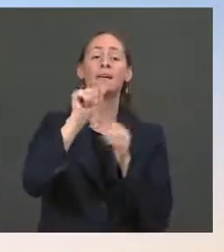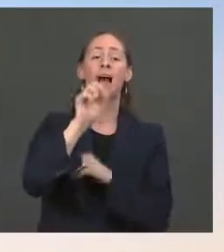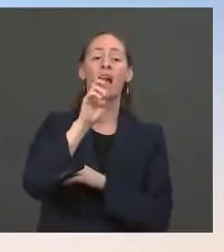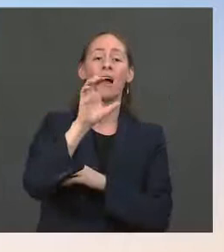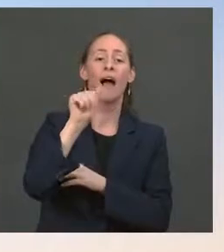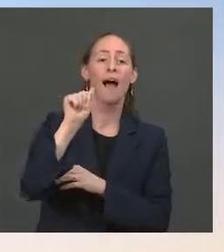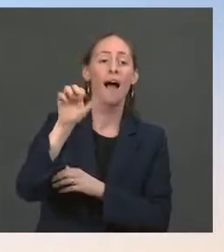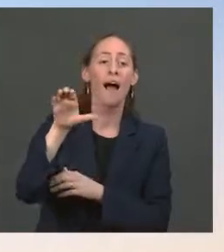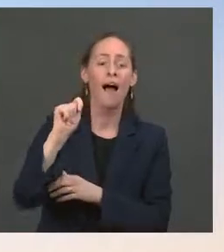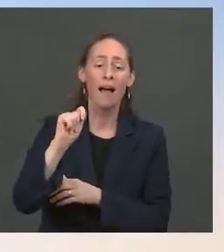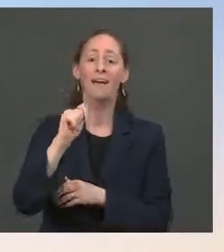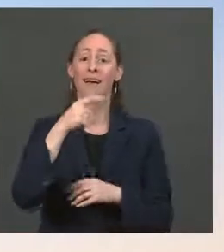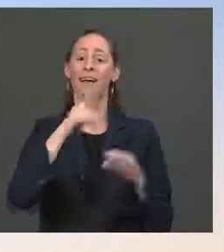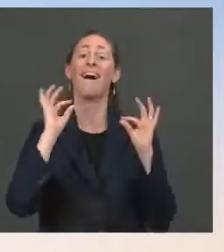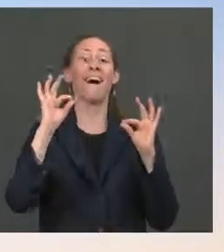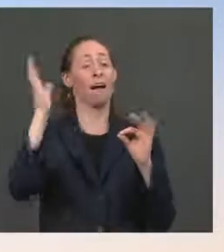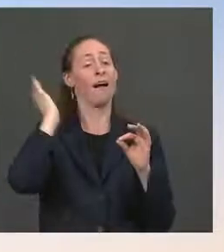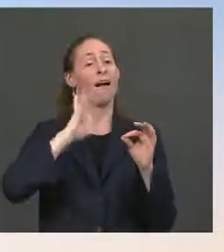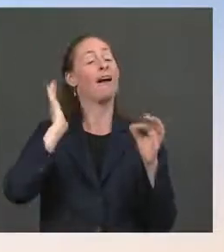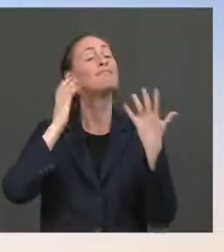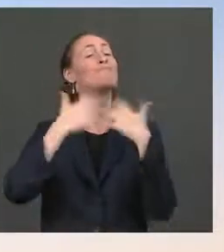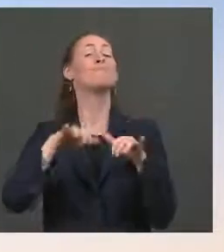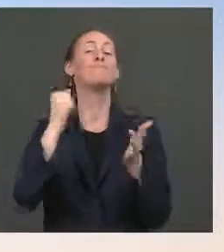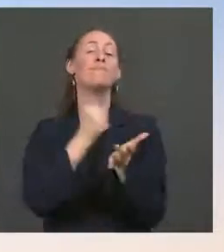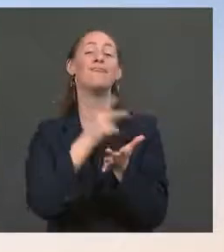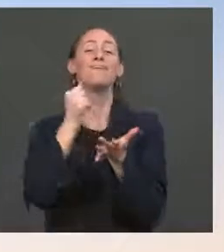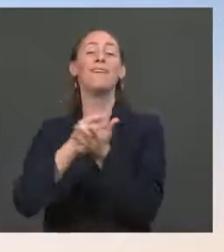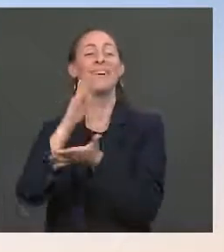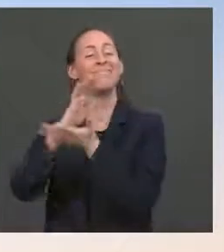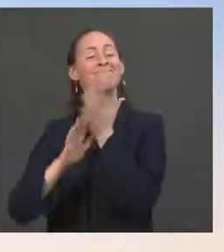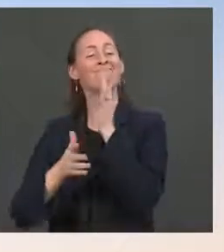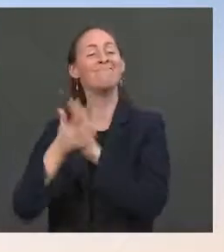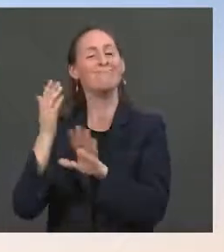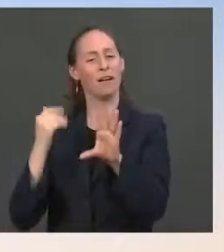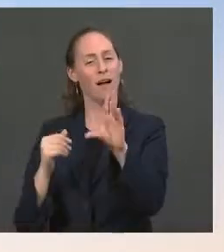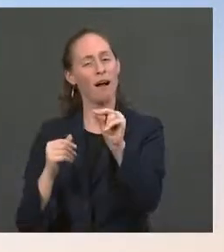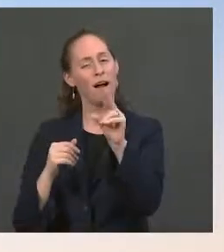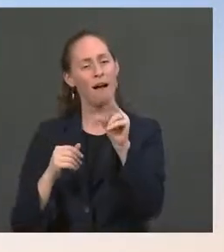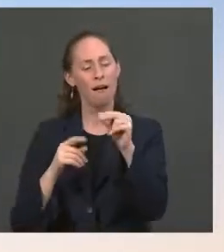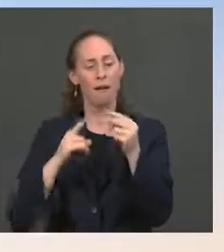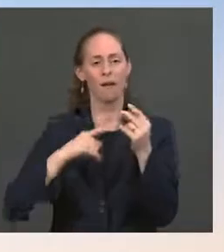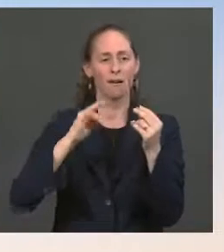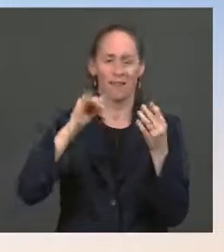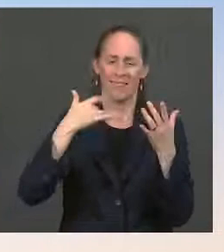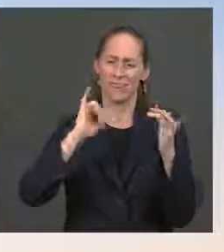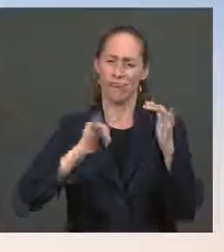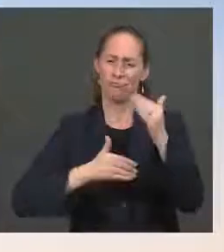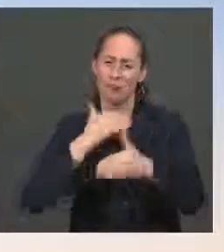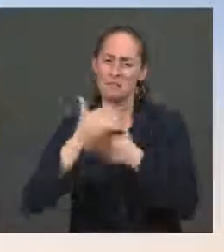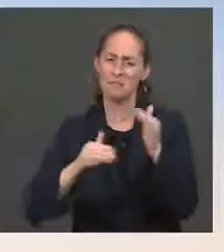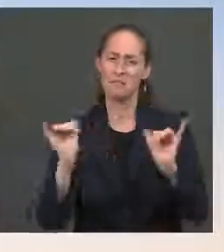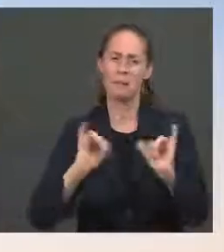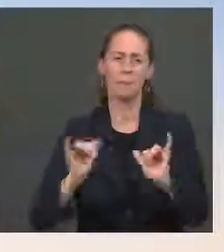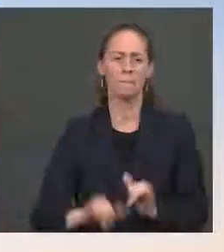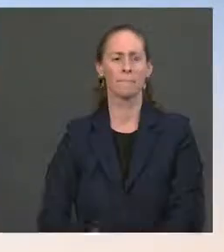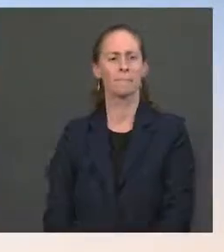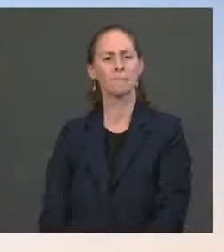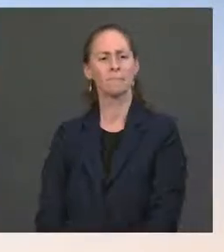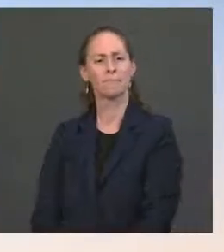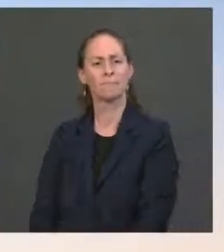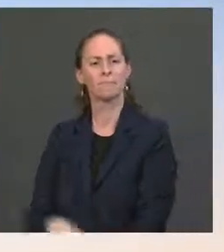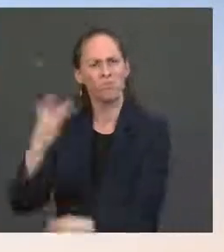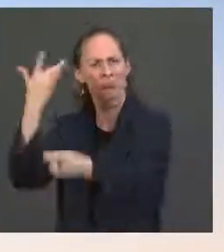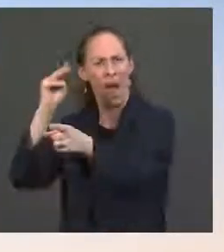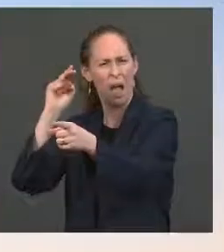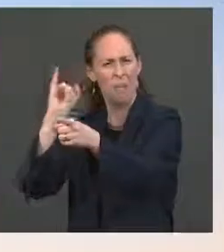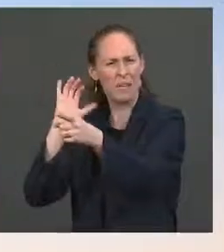not smooth legislative processes. They rarely are, and we're still in the middle of it. You said why Michigan, or you've answered why Michigan, Yeah. but why